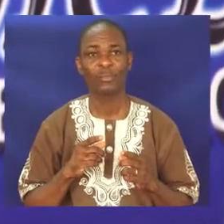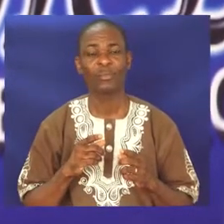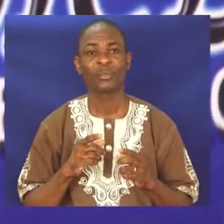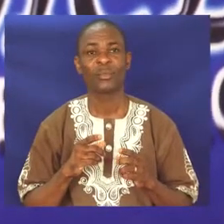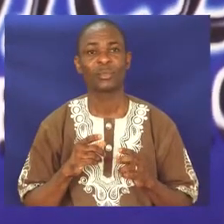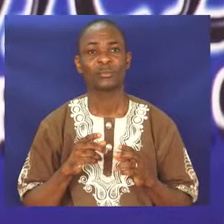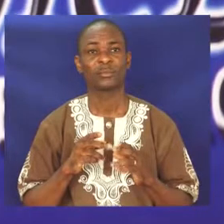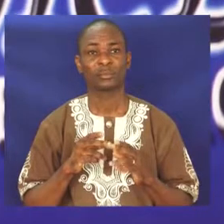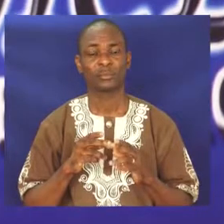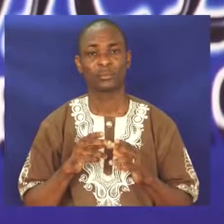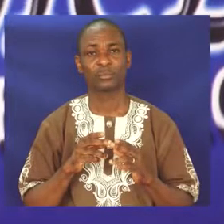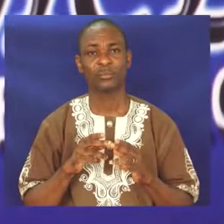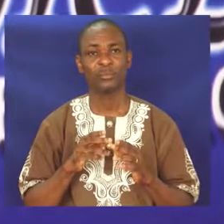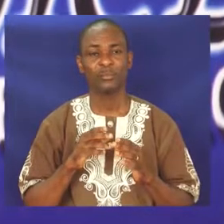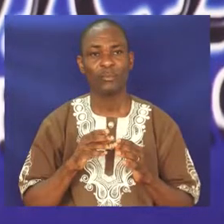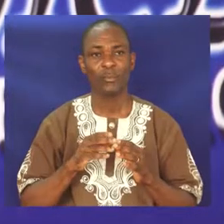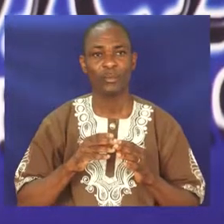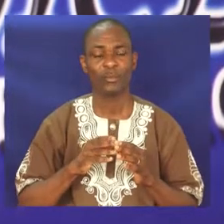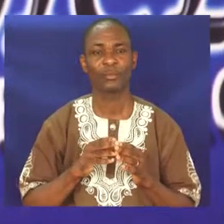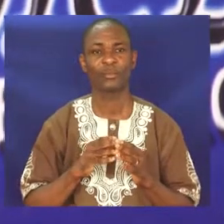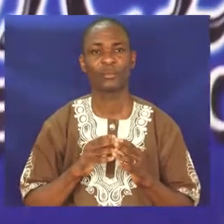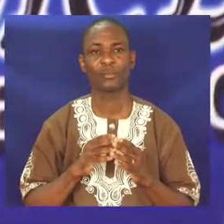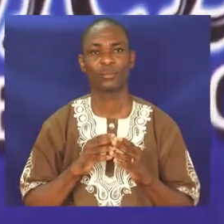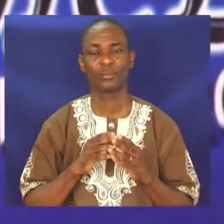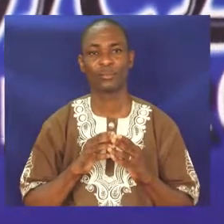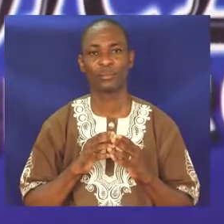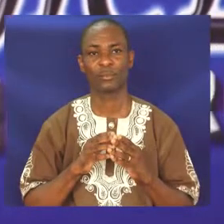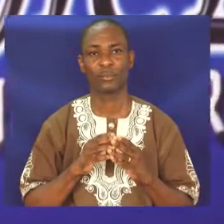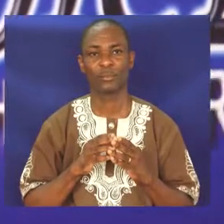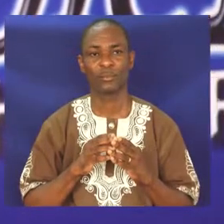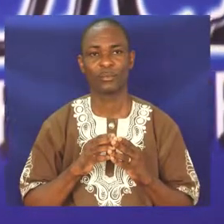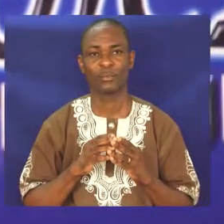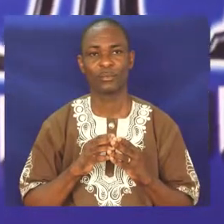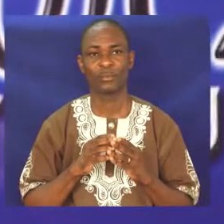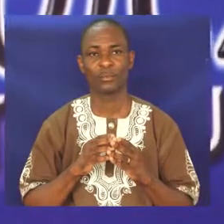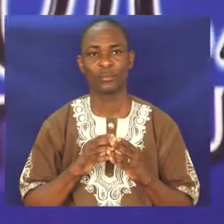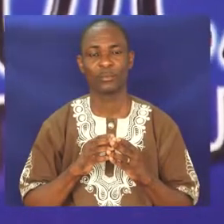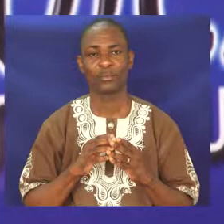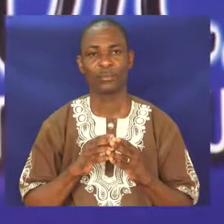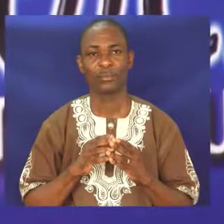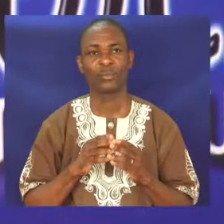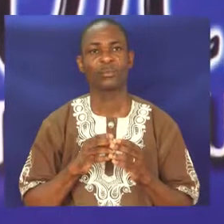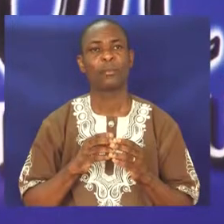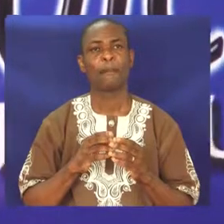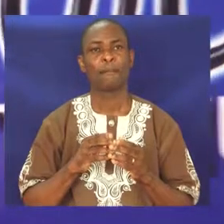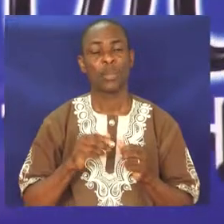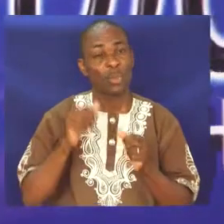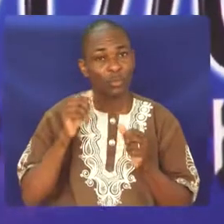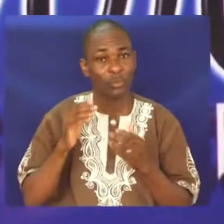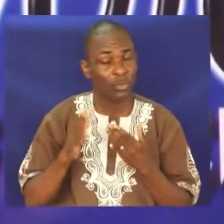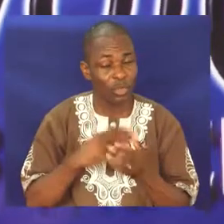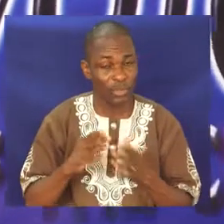no ene ye na yesra wo seboa na afofron so ebe hu ne saa na saa kasa bebo ne de me kire wo ene